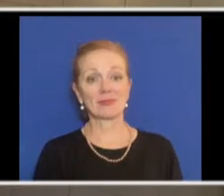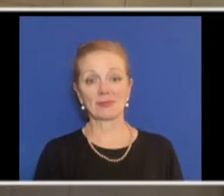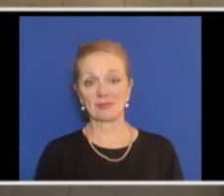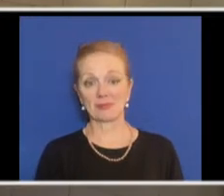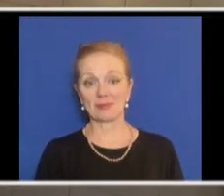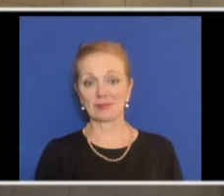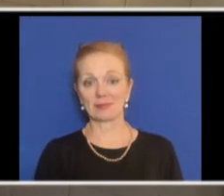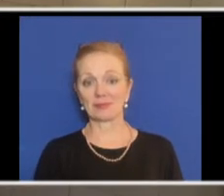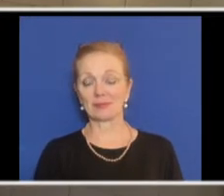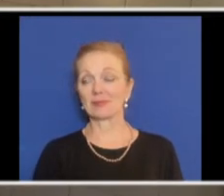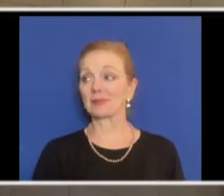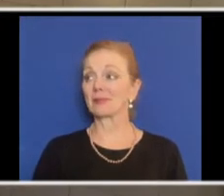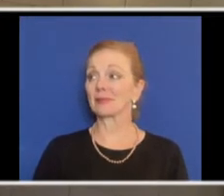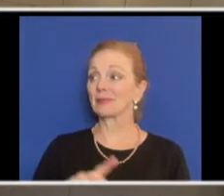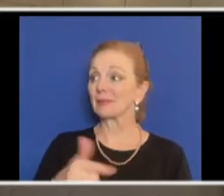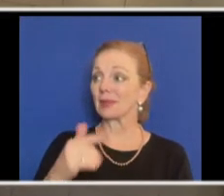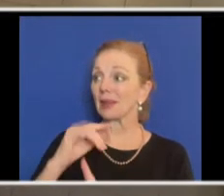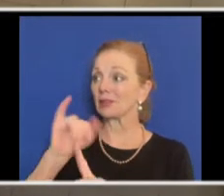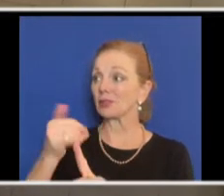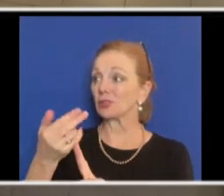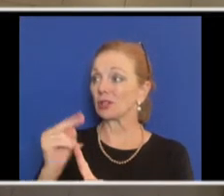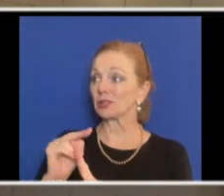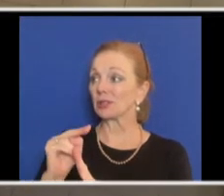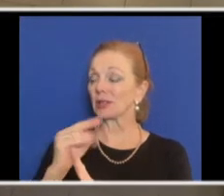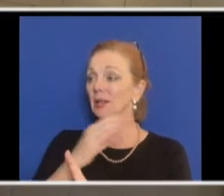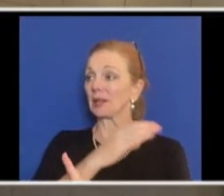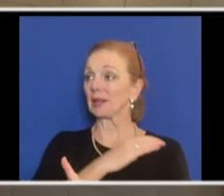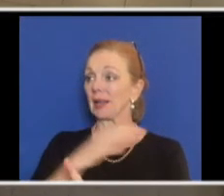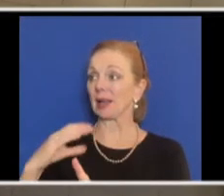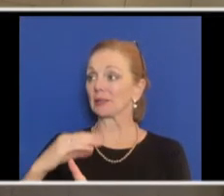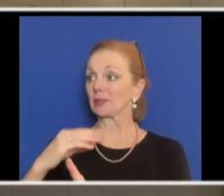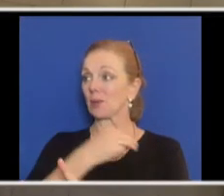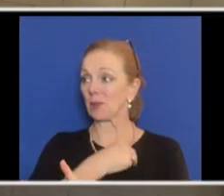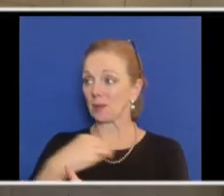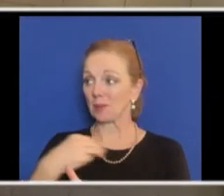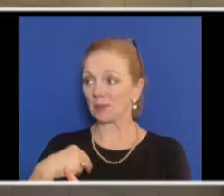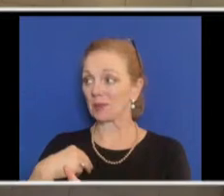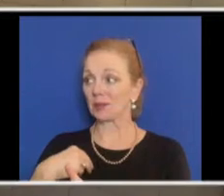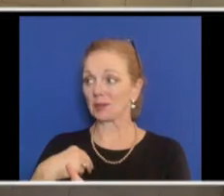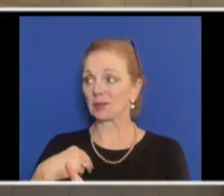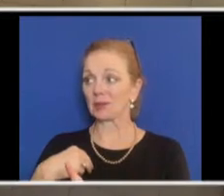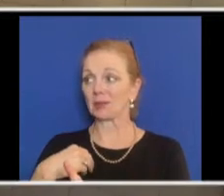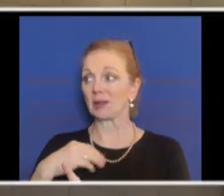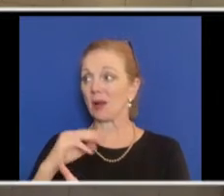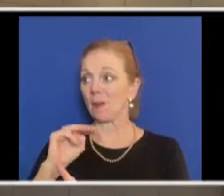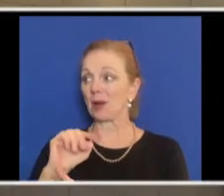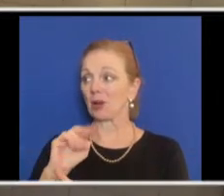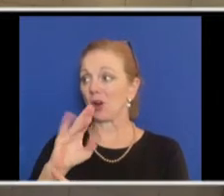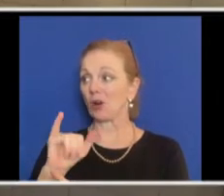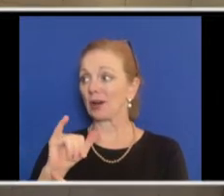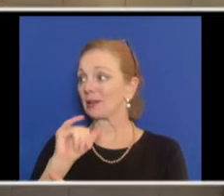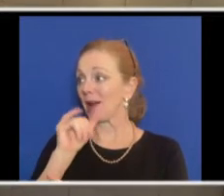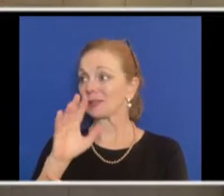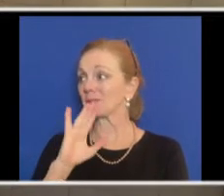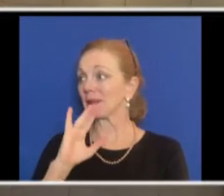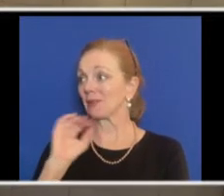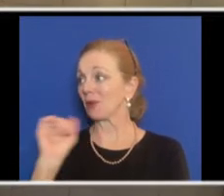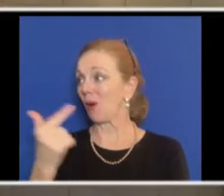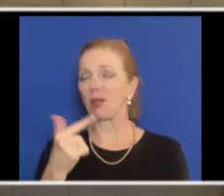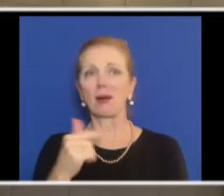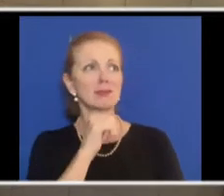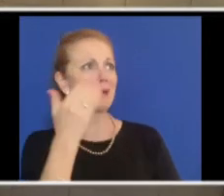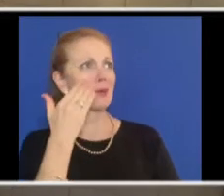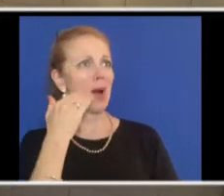Ms Johnson once again council member bakari doesn't speak for all of us I was unaware of that I thought I spoke for you